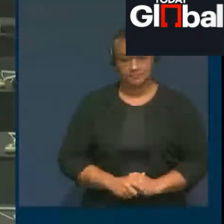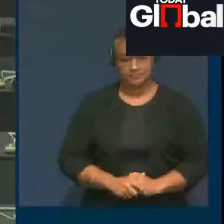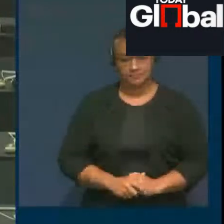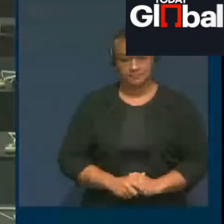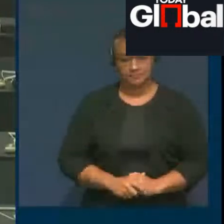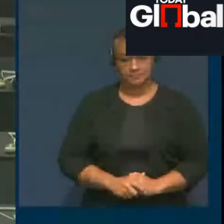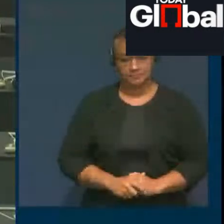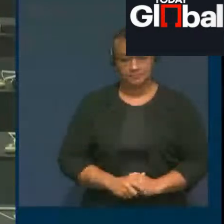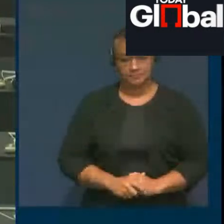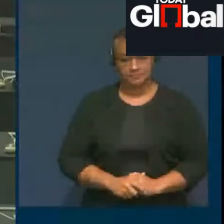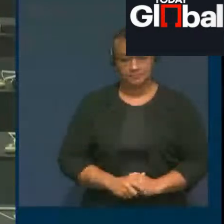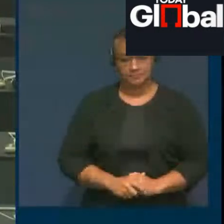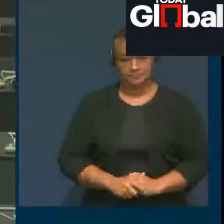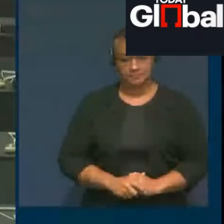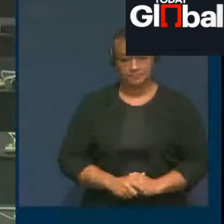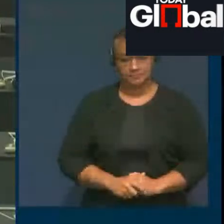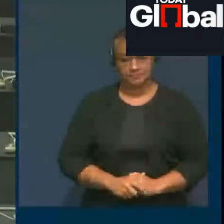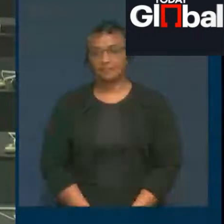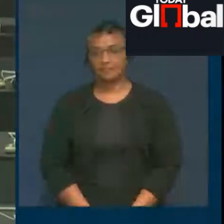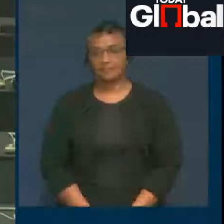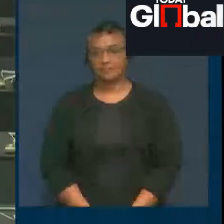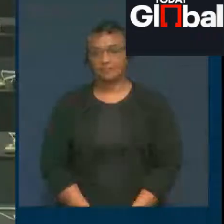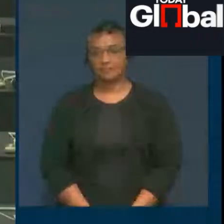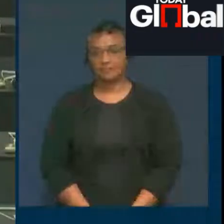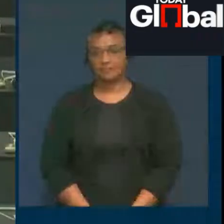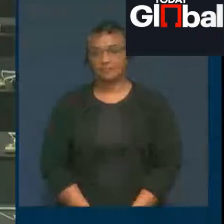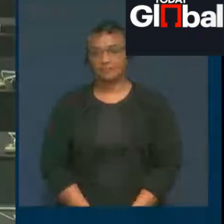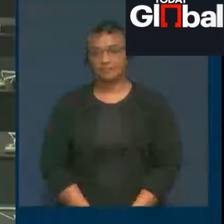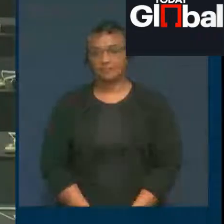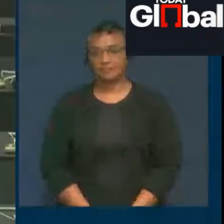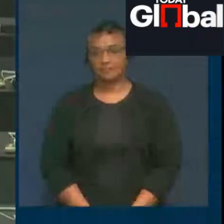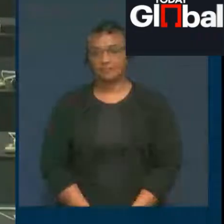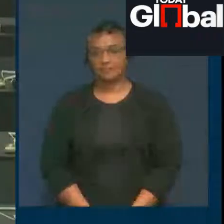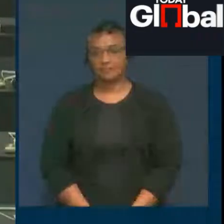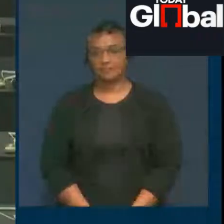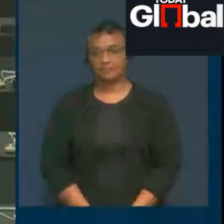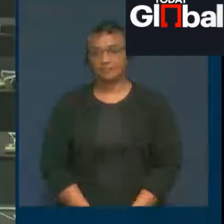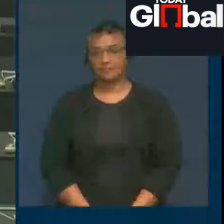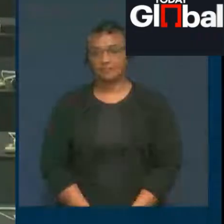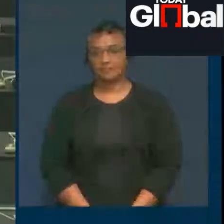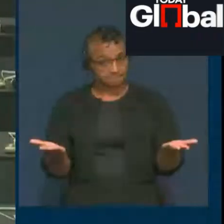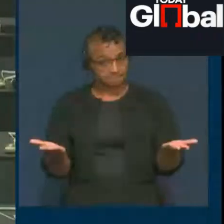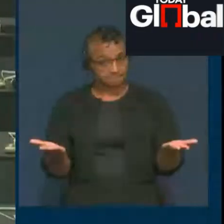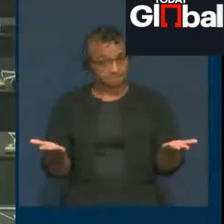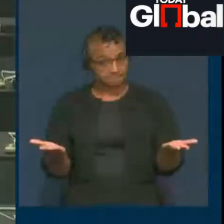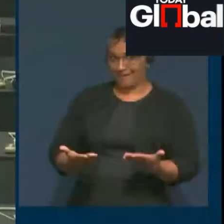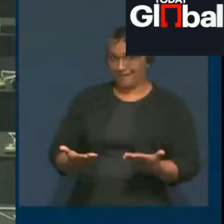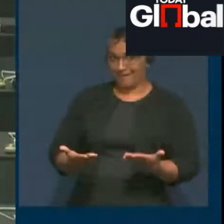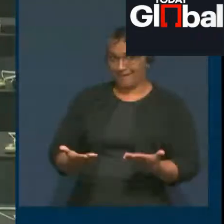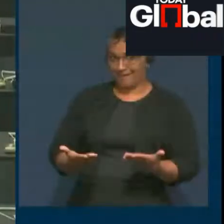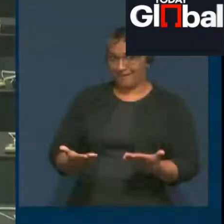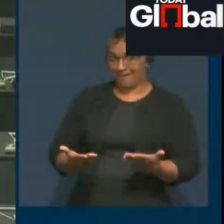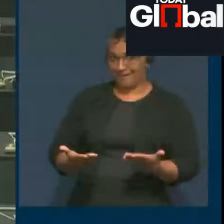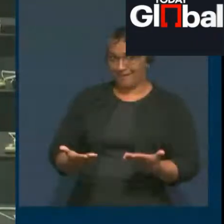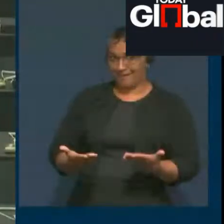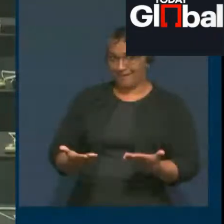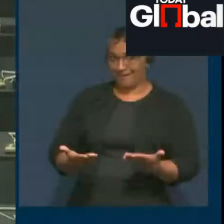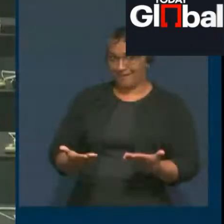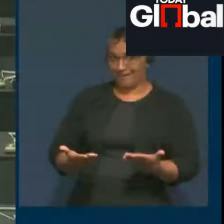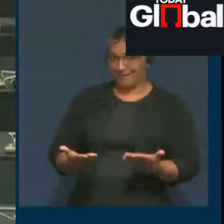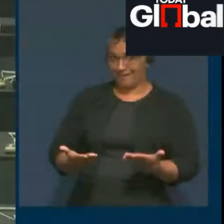Now, this issue isn't in line with what we do today. However, the National Human Rights Institute is independent.